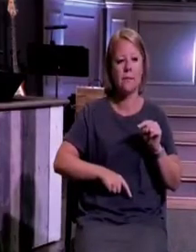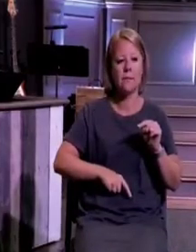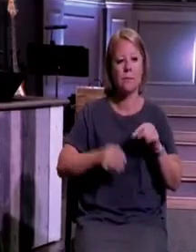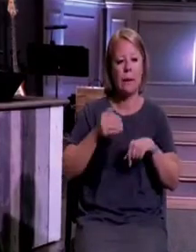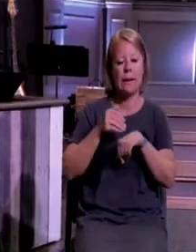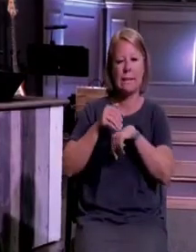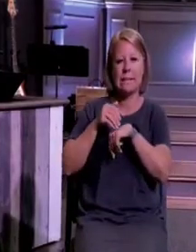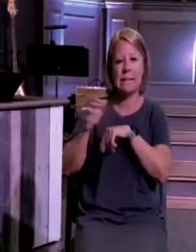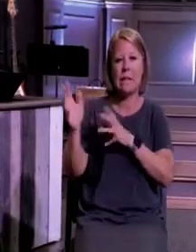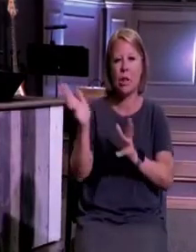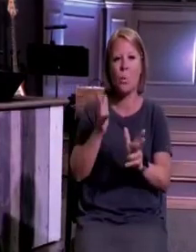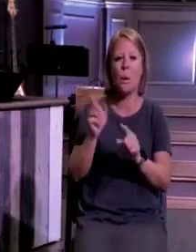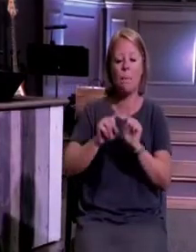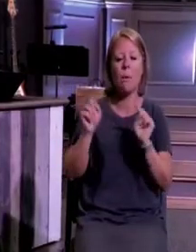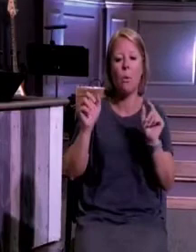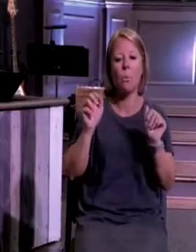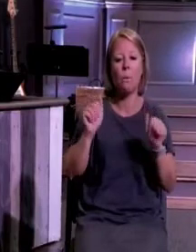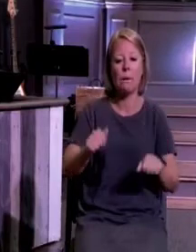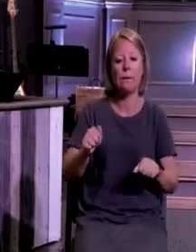raise the sail.